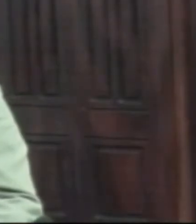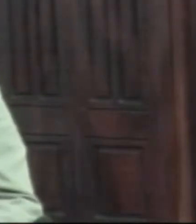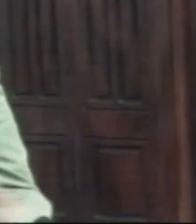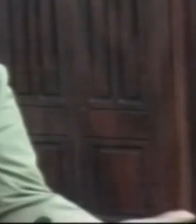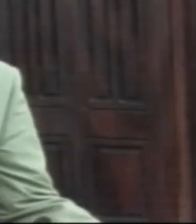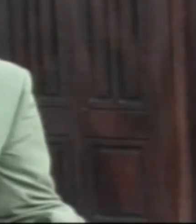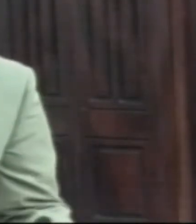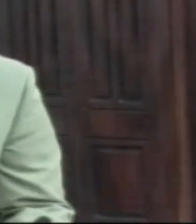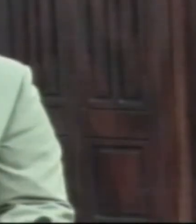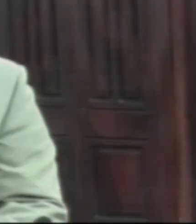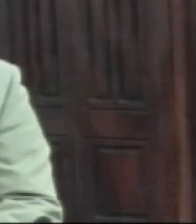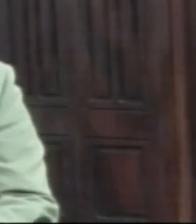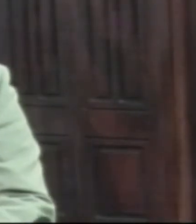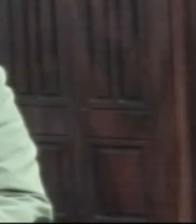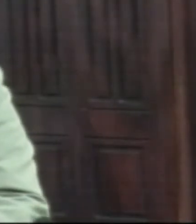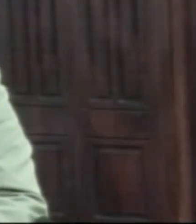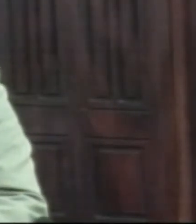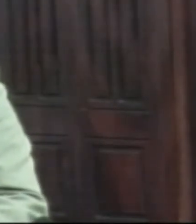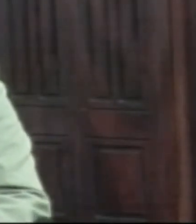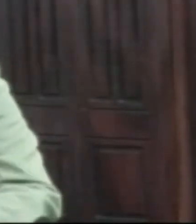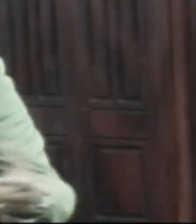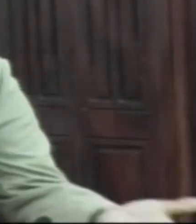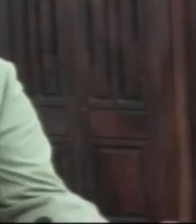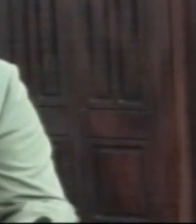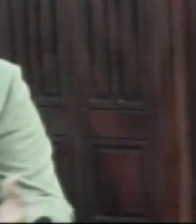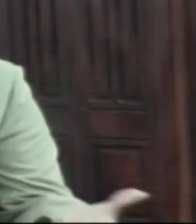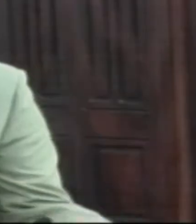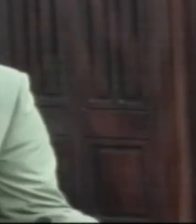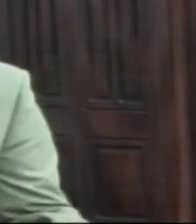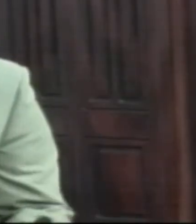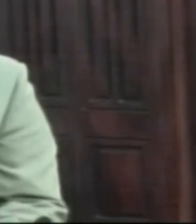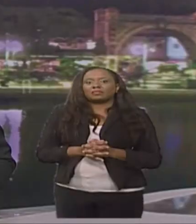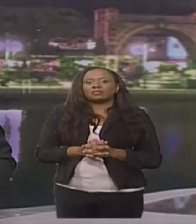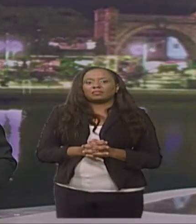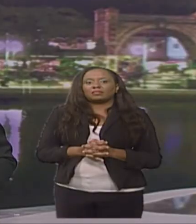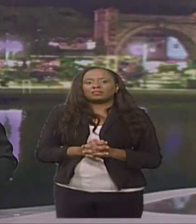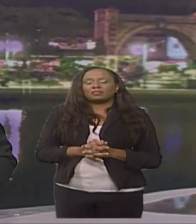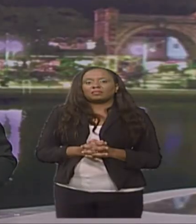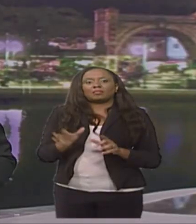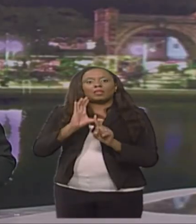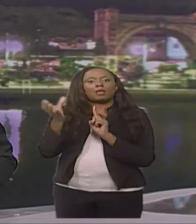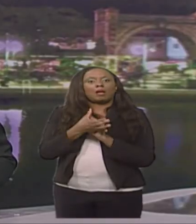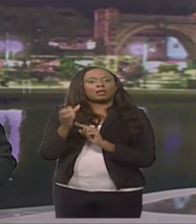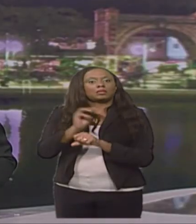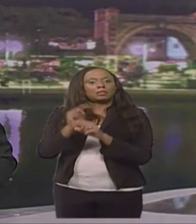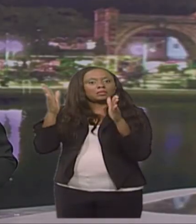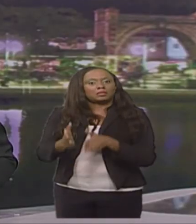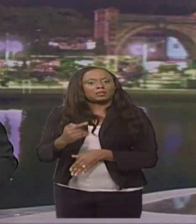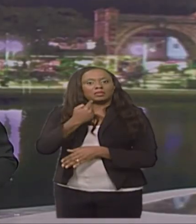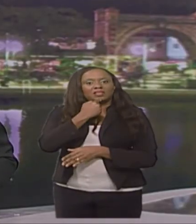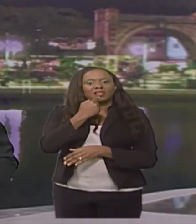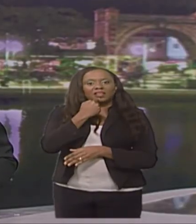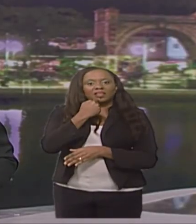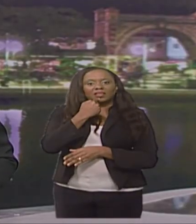to radio to get their information. Less people watch TV other than the evening news. Minister of Culture Stephen Lashley